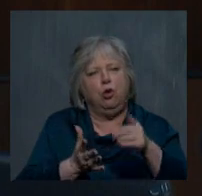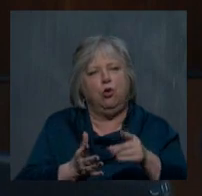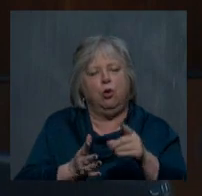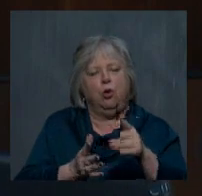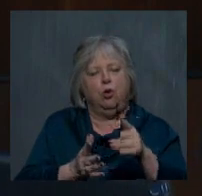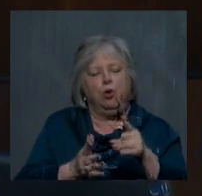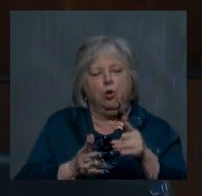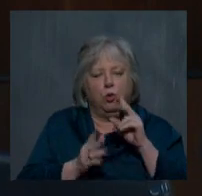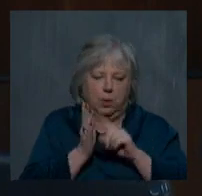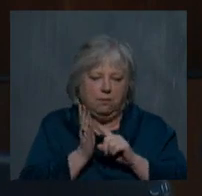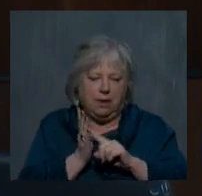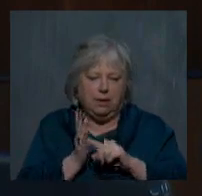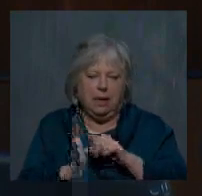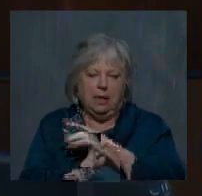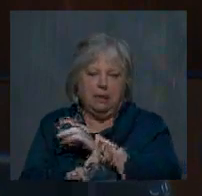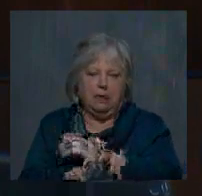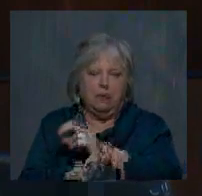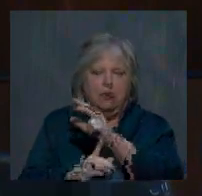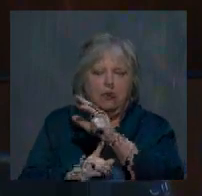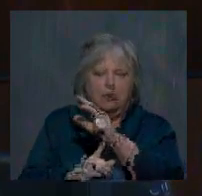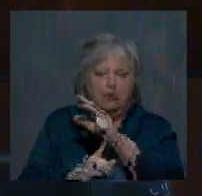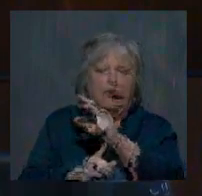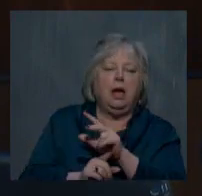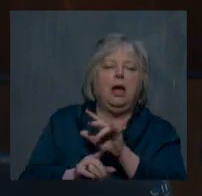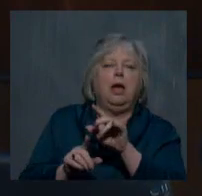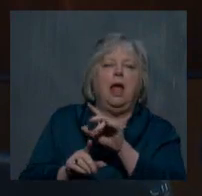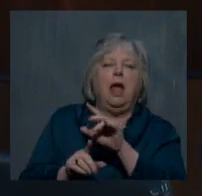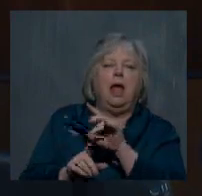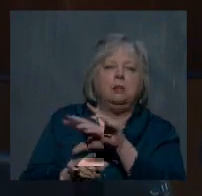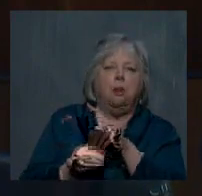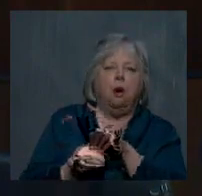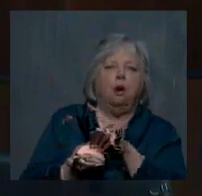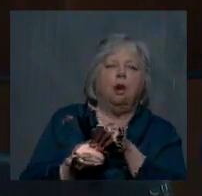to pre-K. I think it's